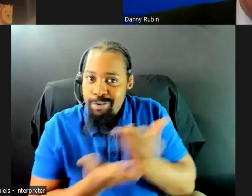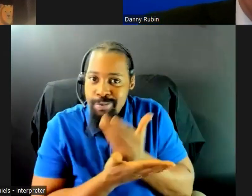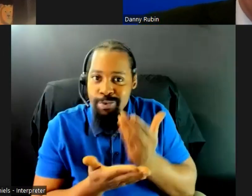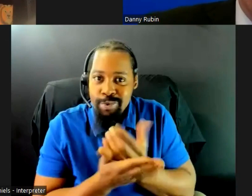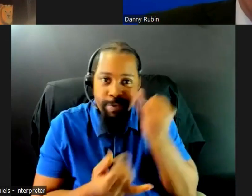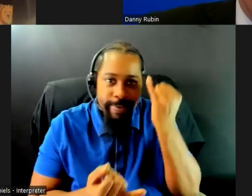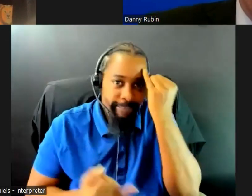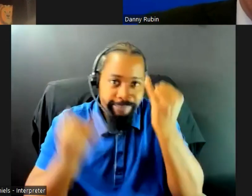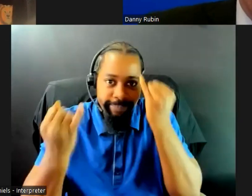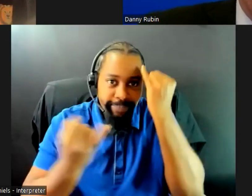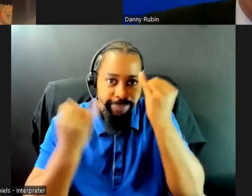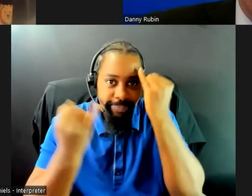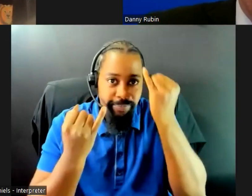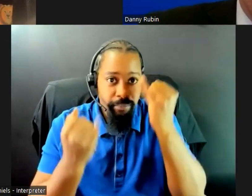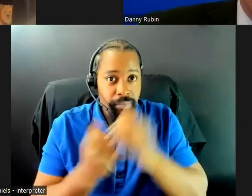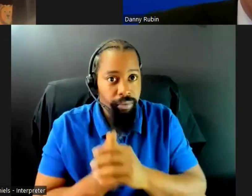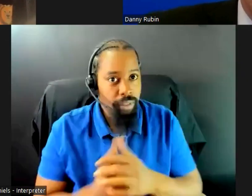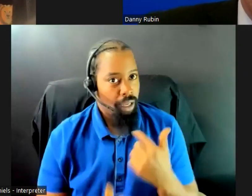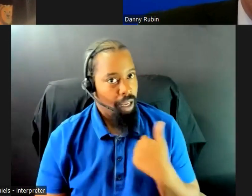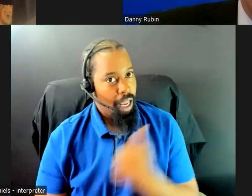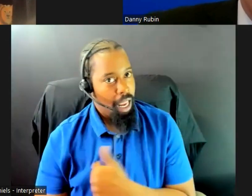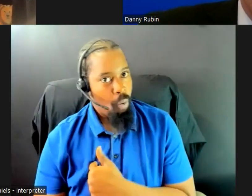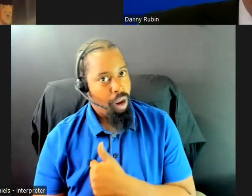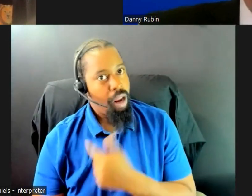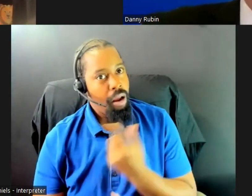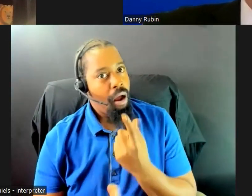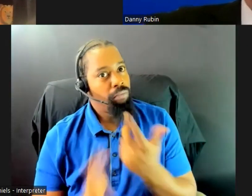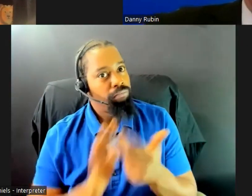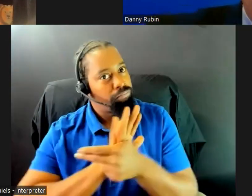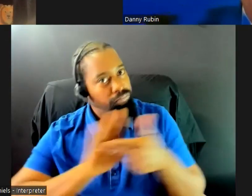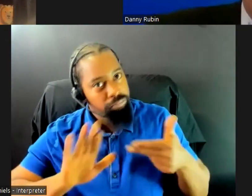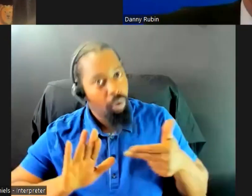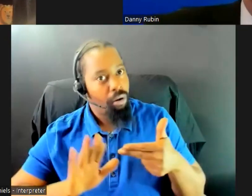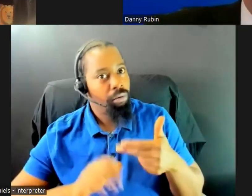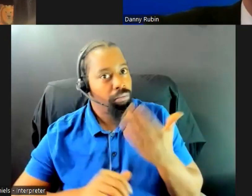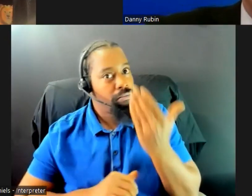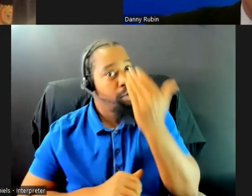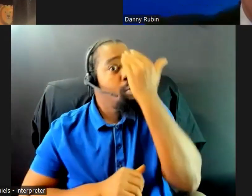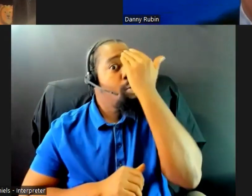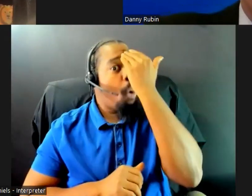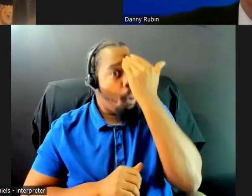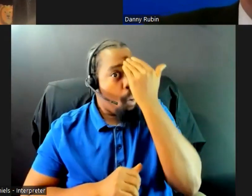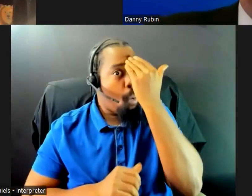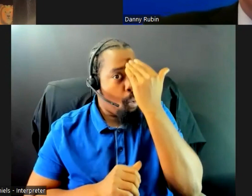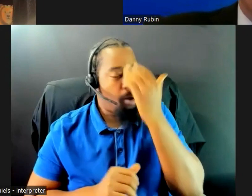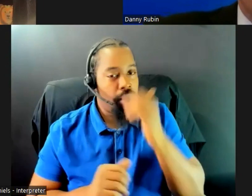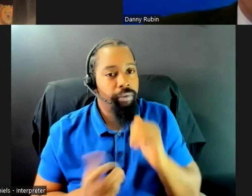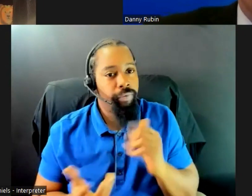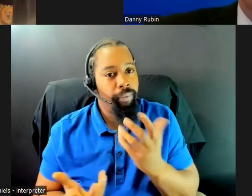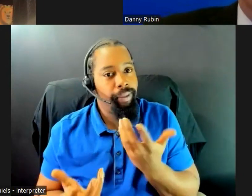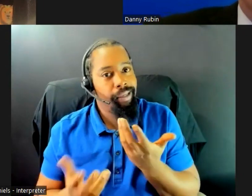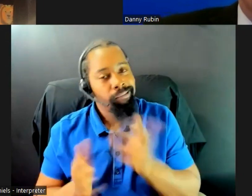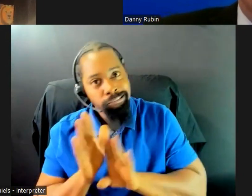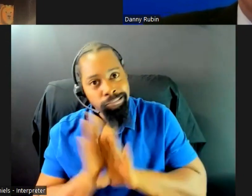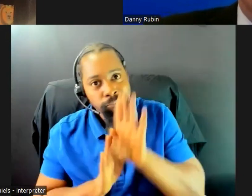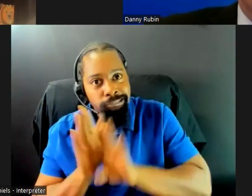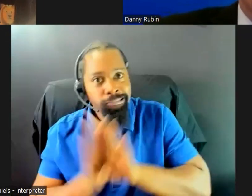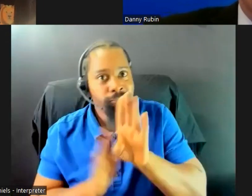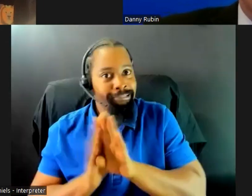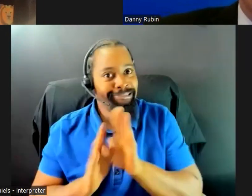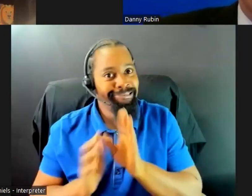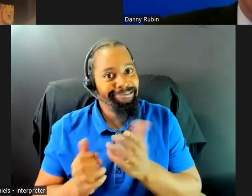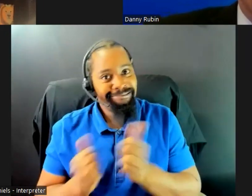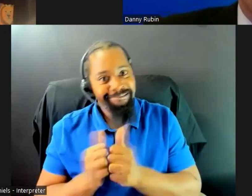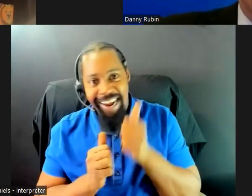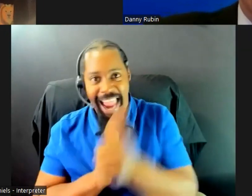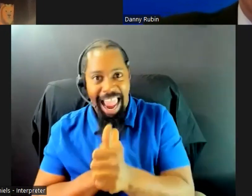the bridal world, which used to be super traditional. Mm. And it's not like that anymore. And I'm proud